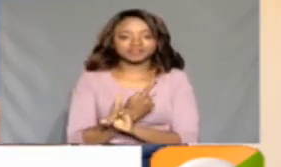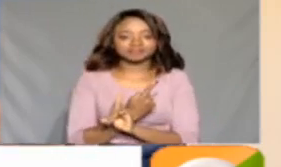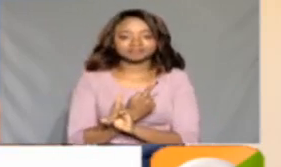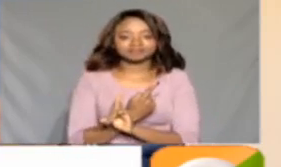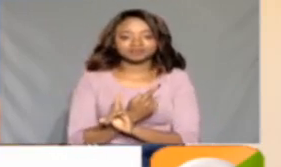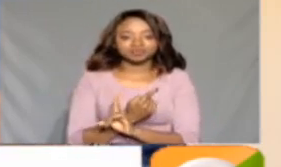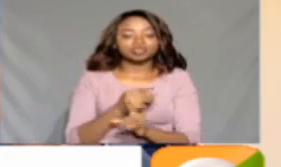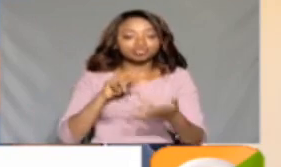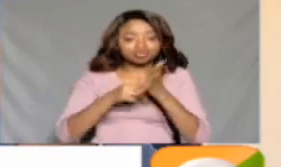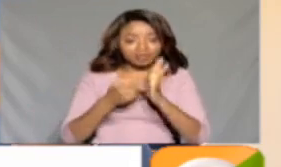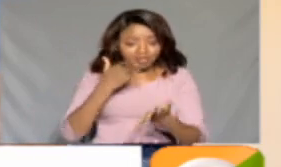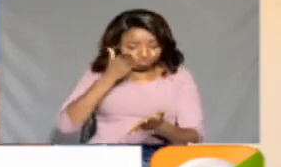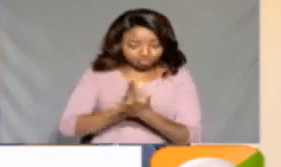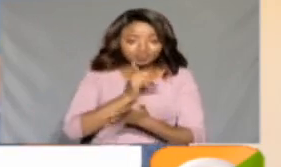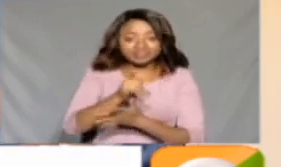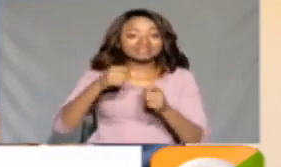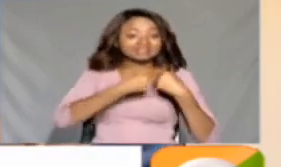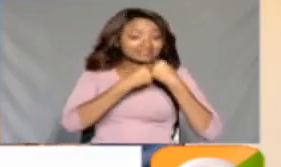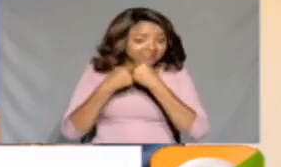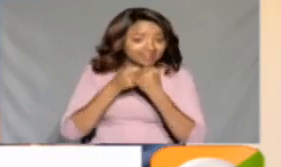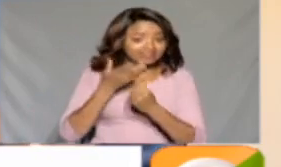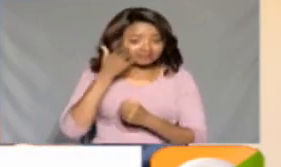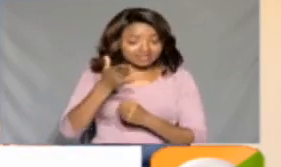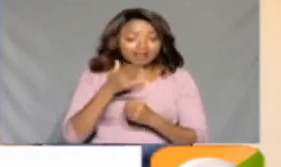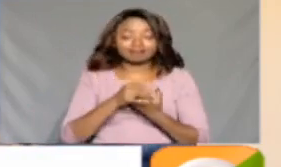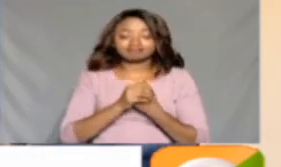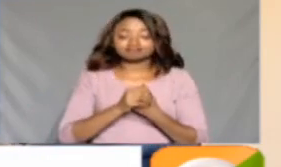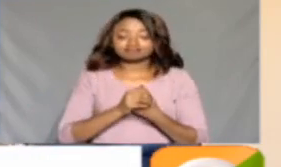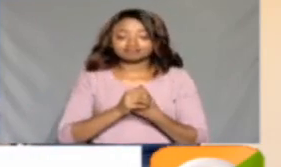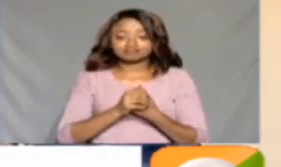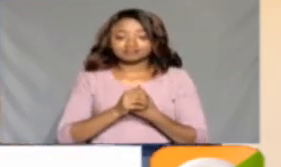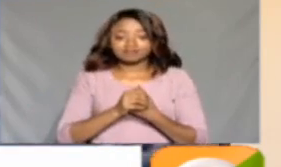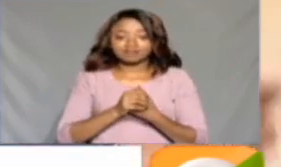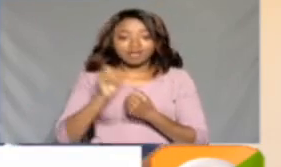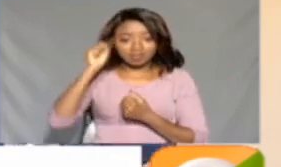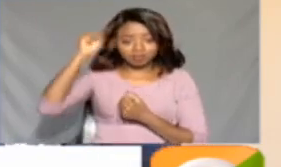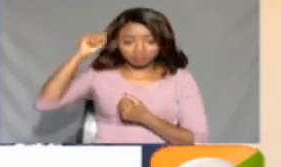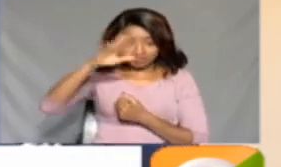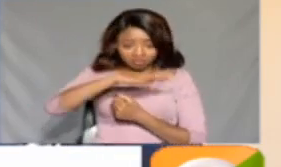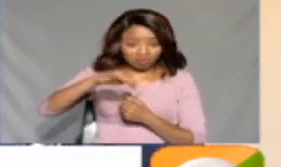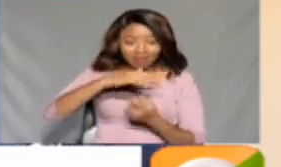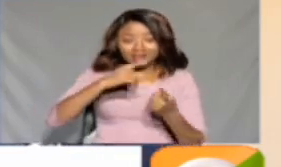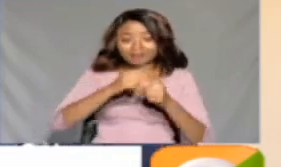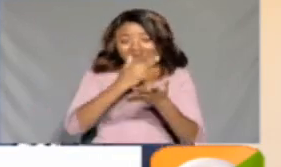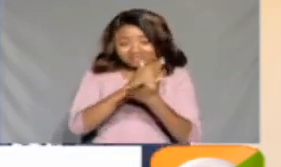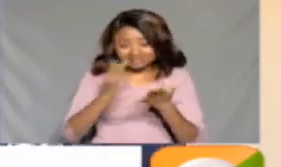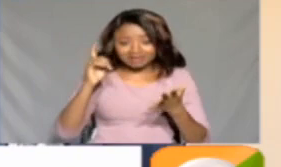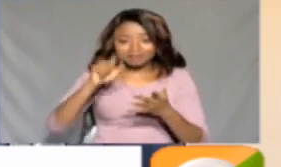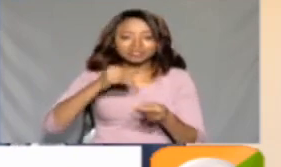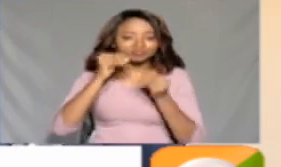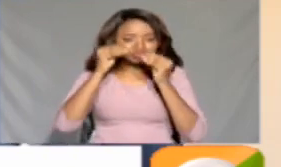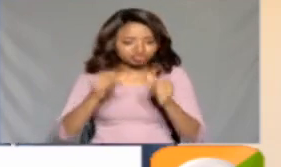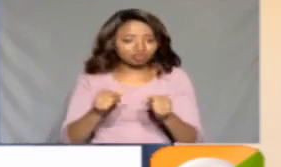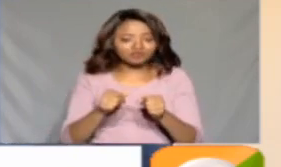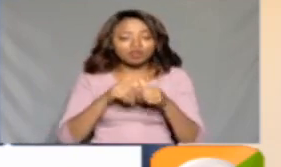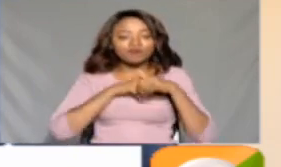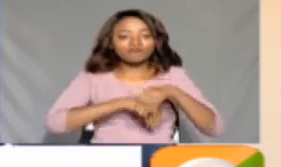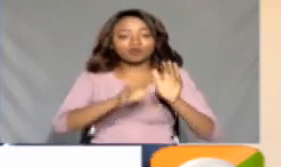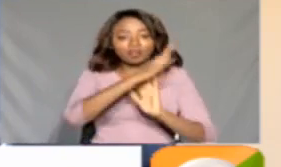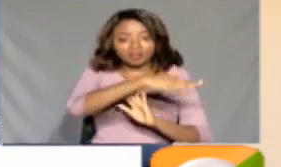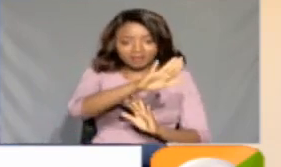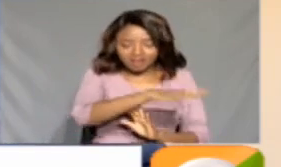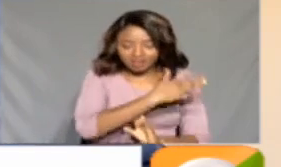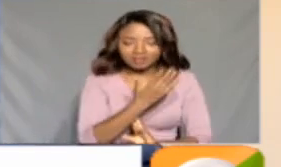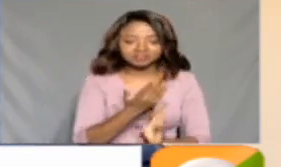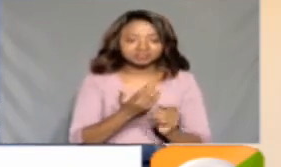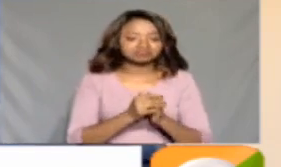these are challenges in the political space that some of them have to be dealt with within the context of parliament, maybe new